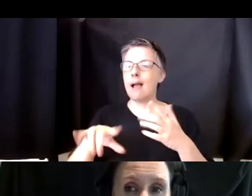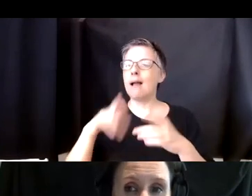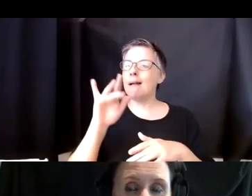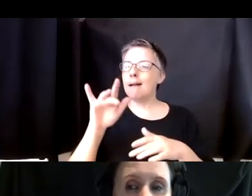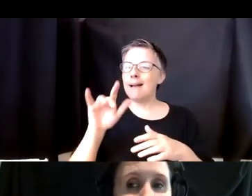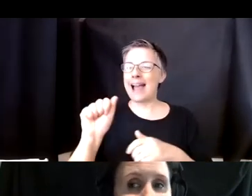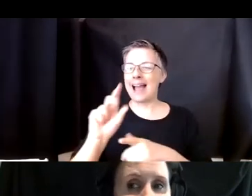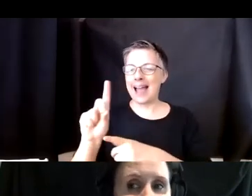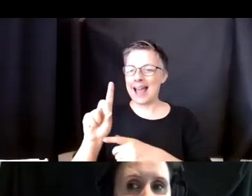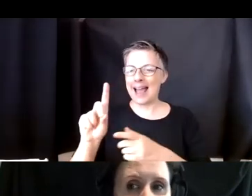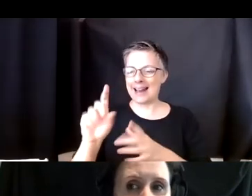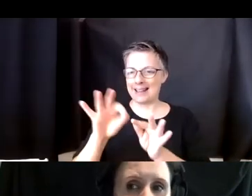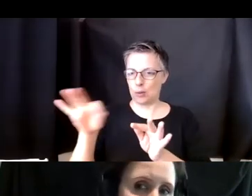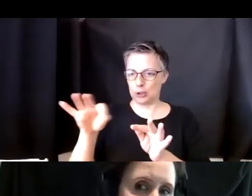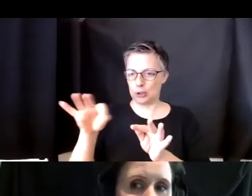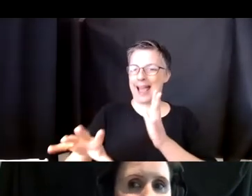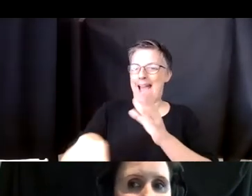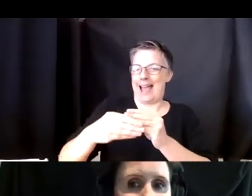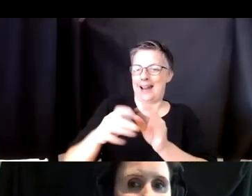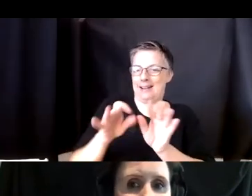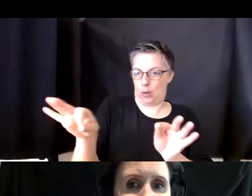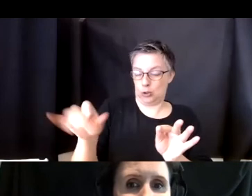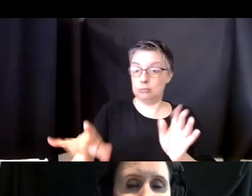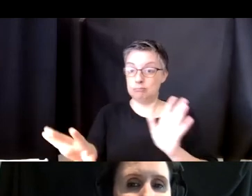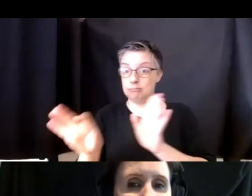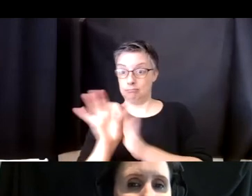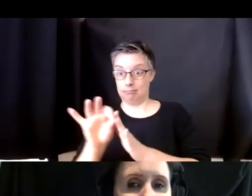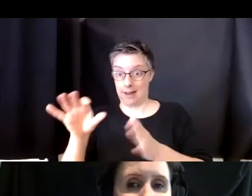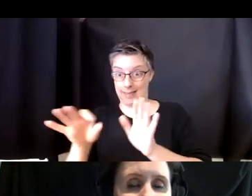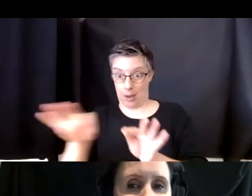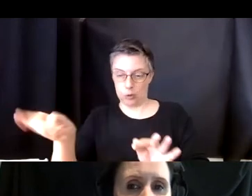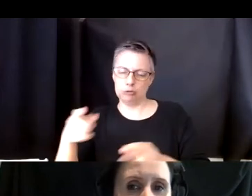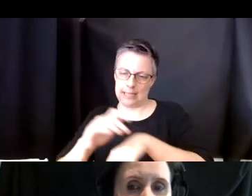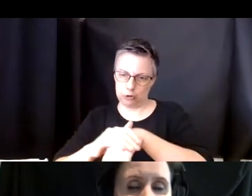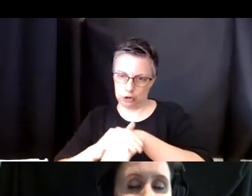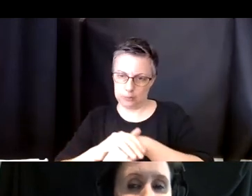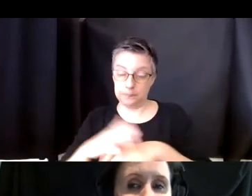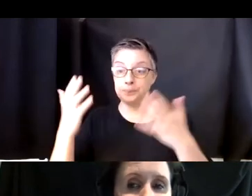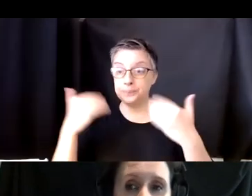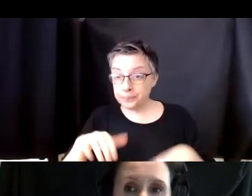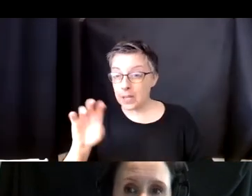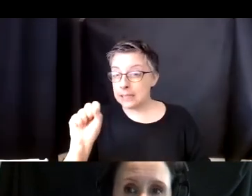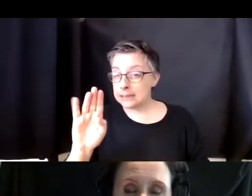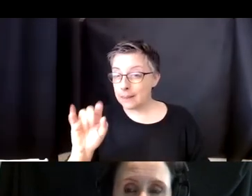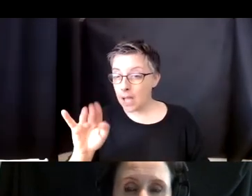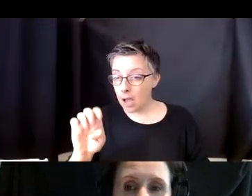Languages and select your language. In this case, it's English. Under Subtitles, click